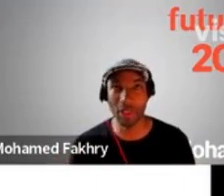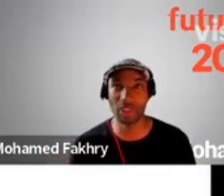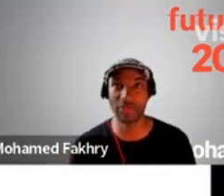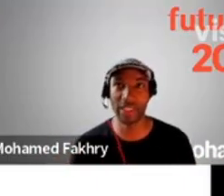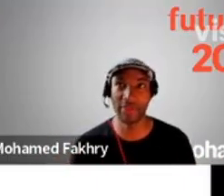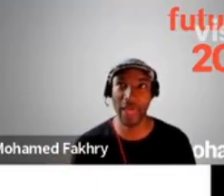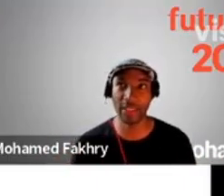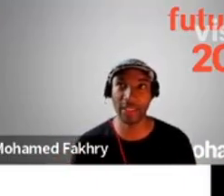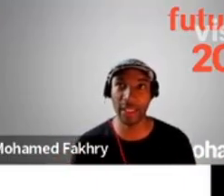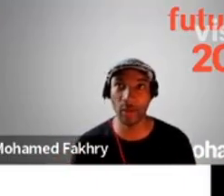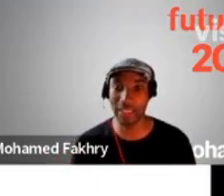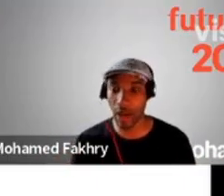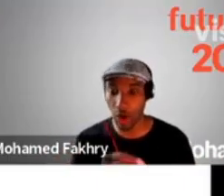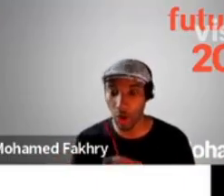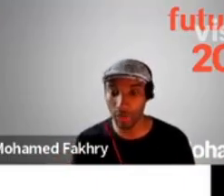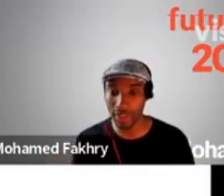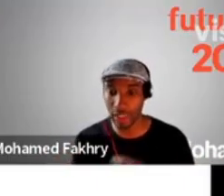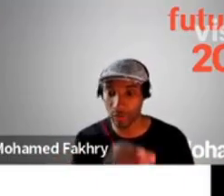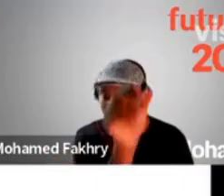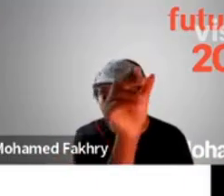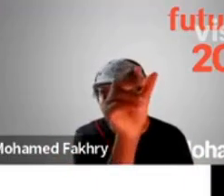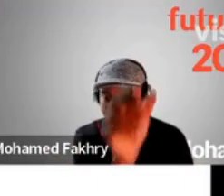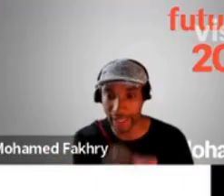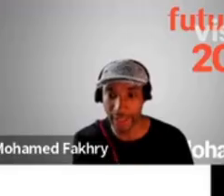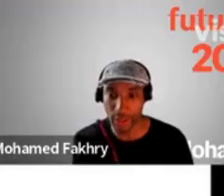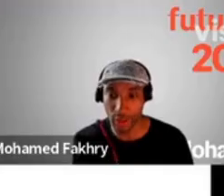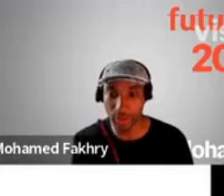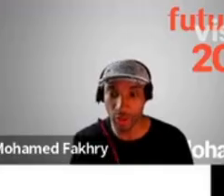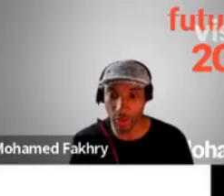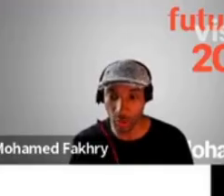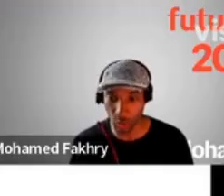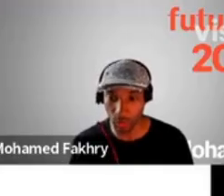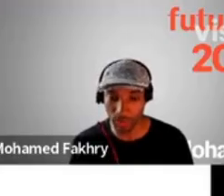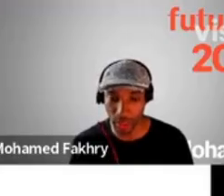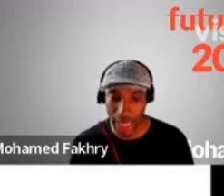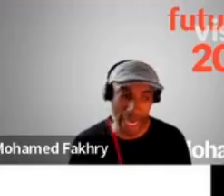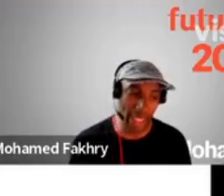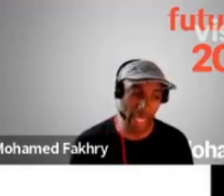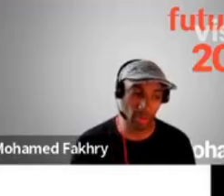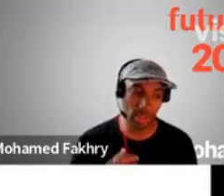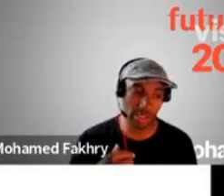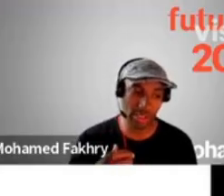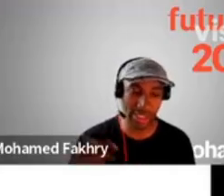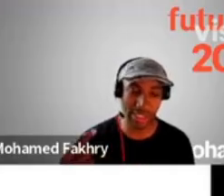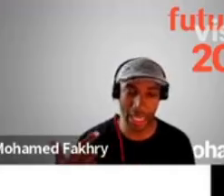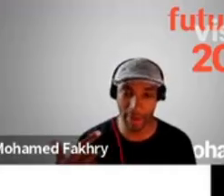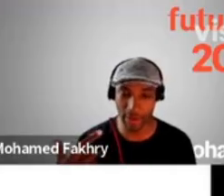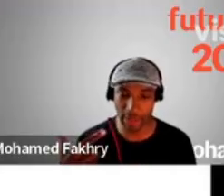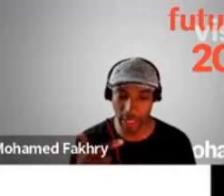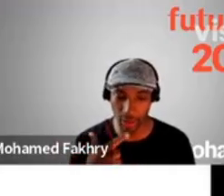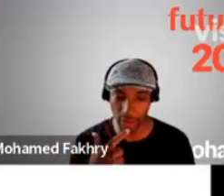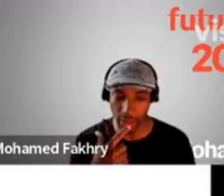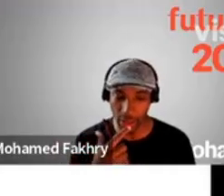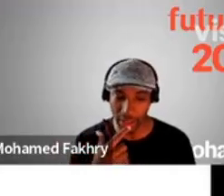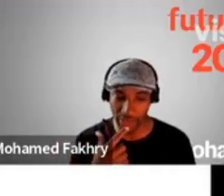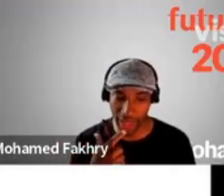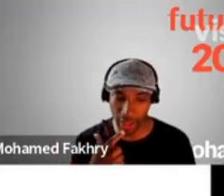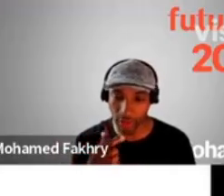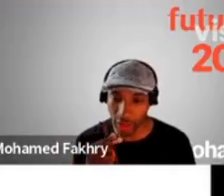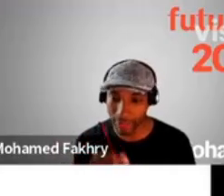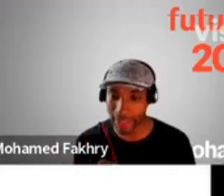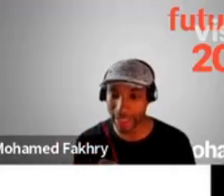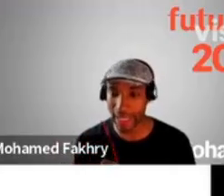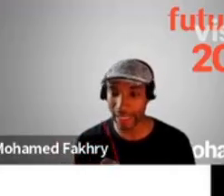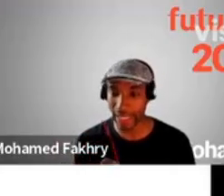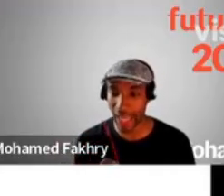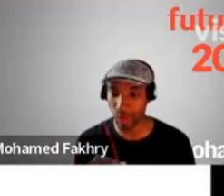But what was funny is that there was a column that was kind of standing in the middle of the room. And I was thinking about it like, okay, if I come